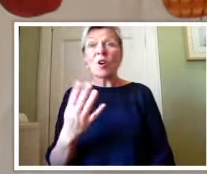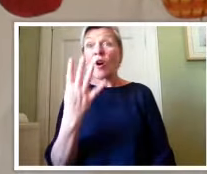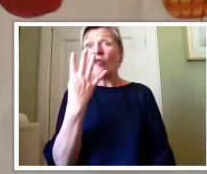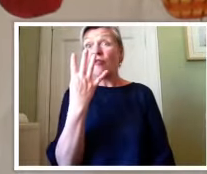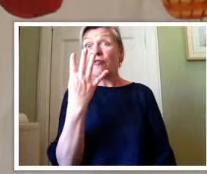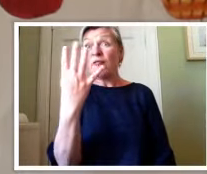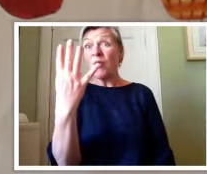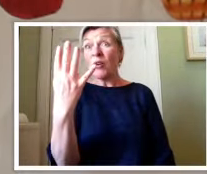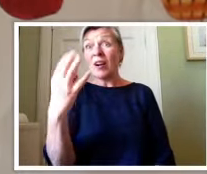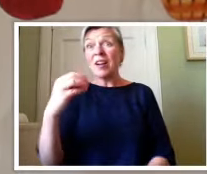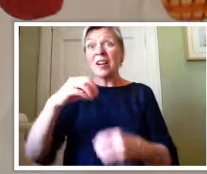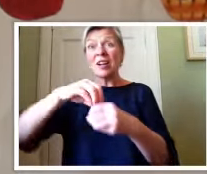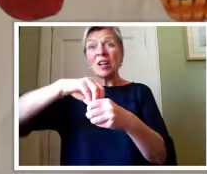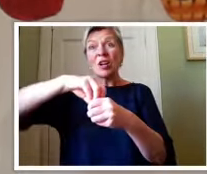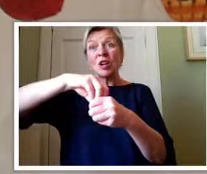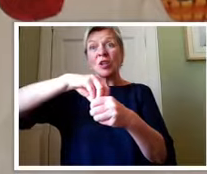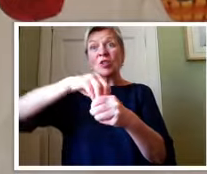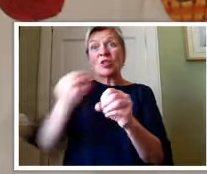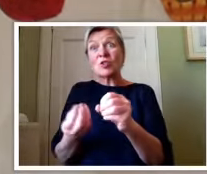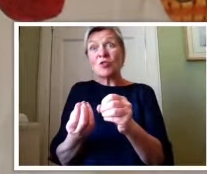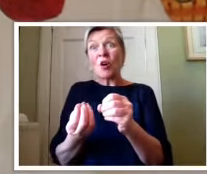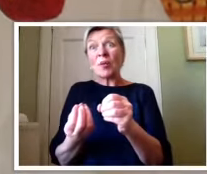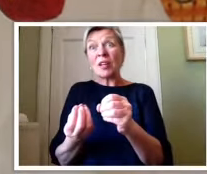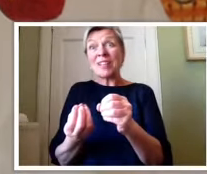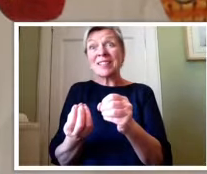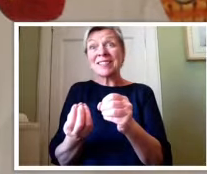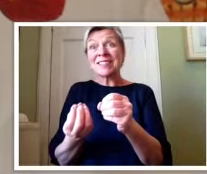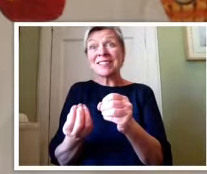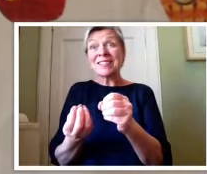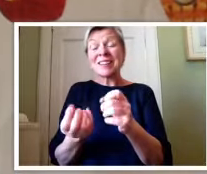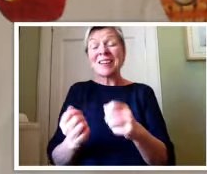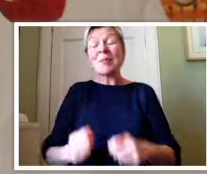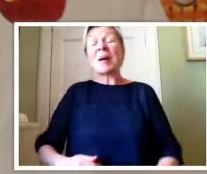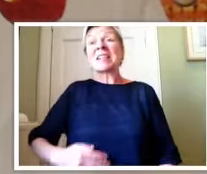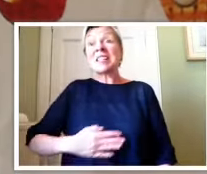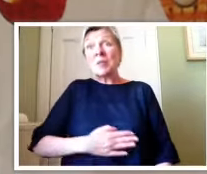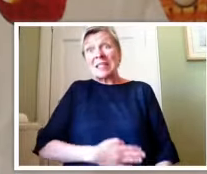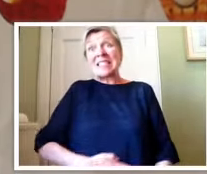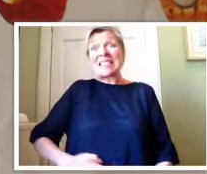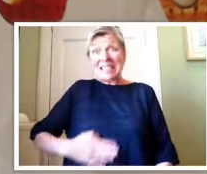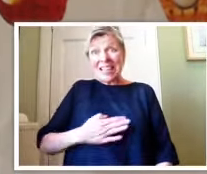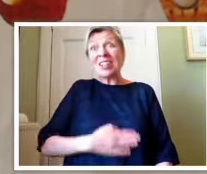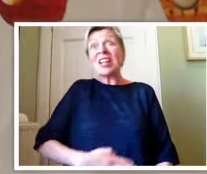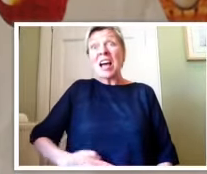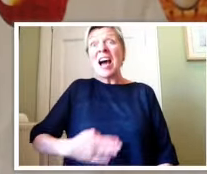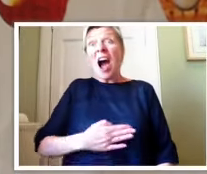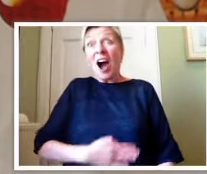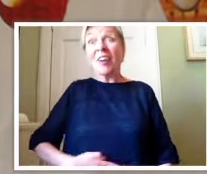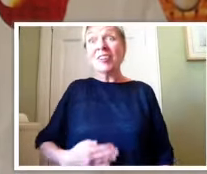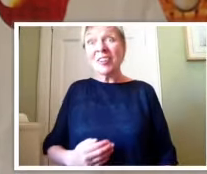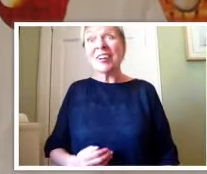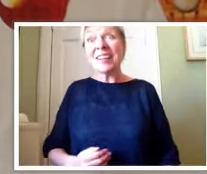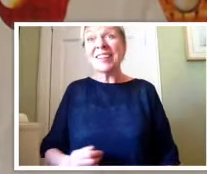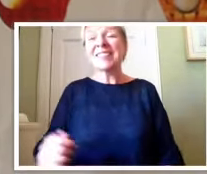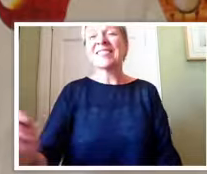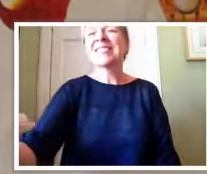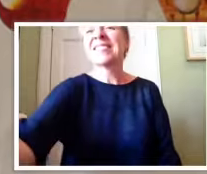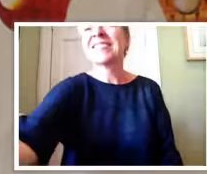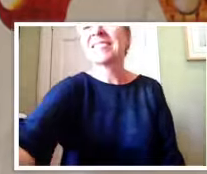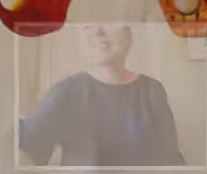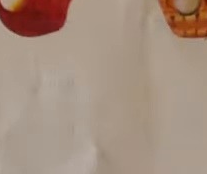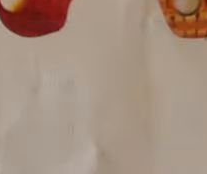through four strawberries, but he was still hungry.